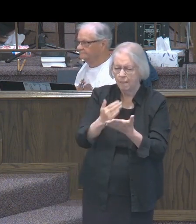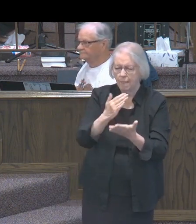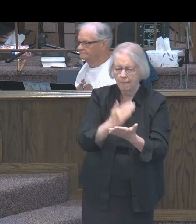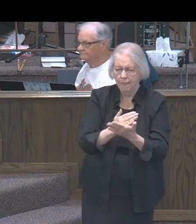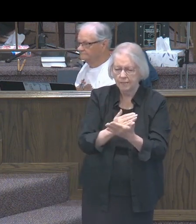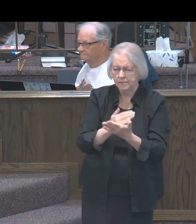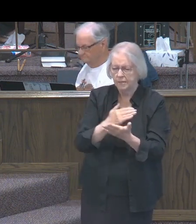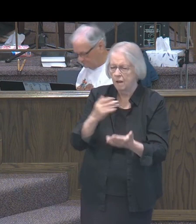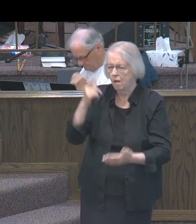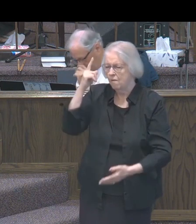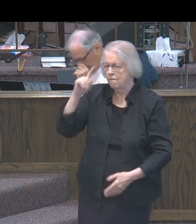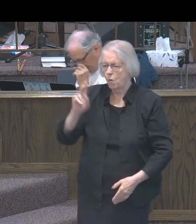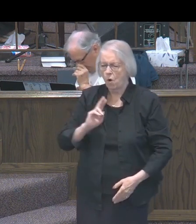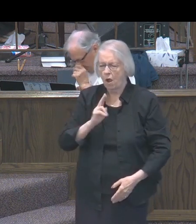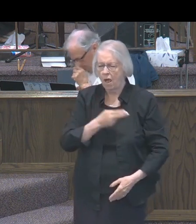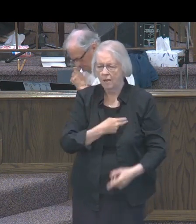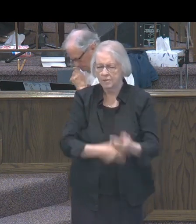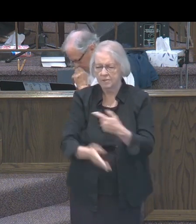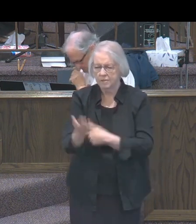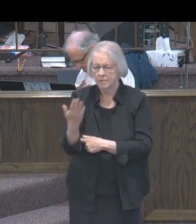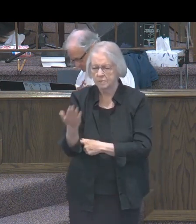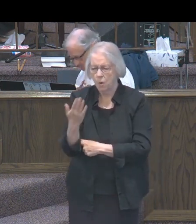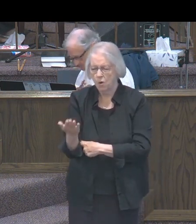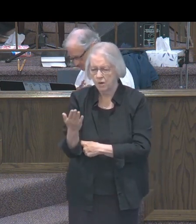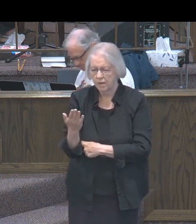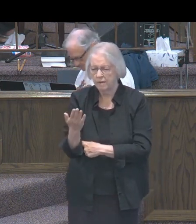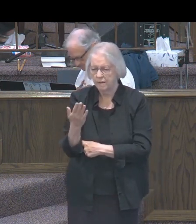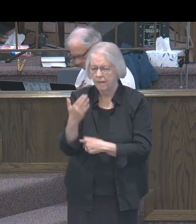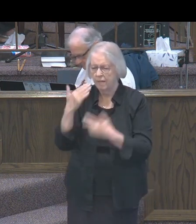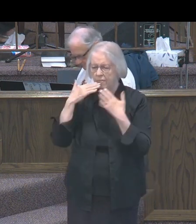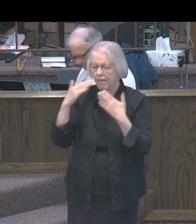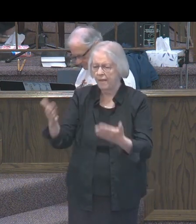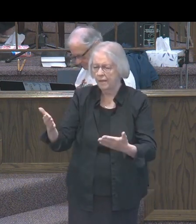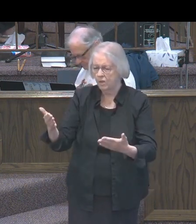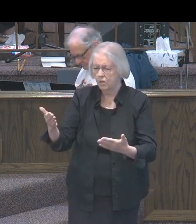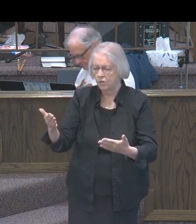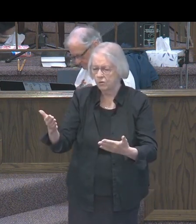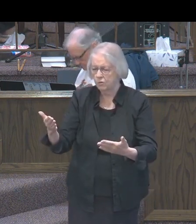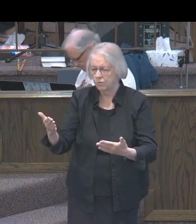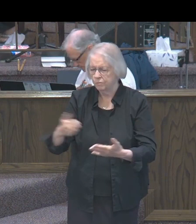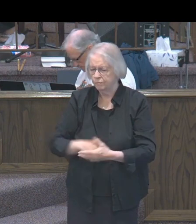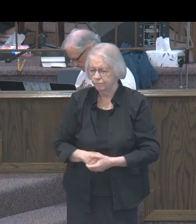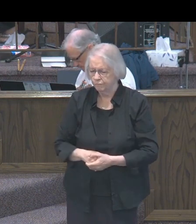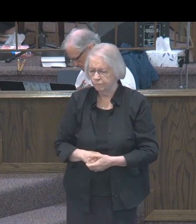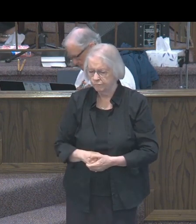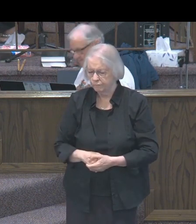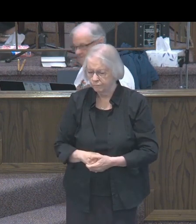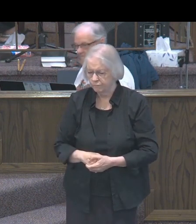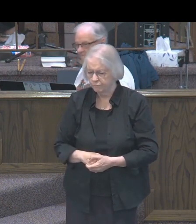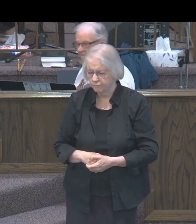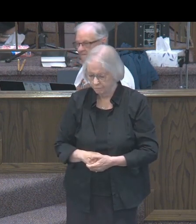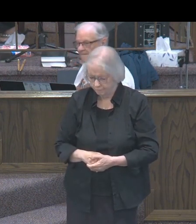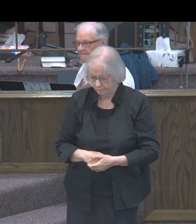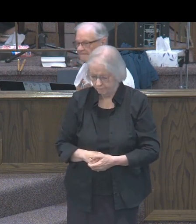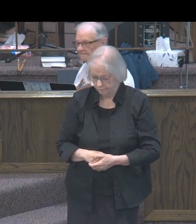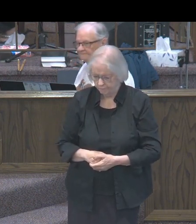God, my prayer this morning, even as I change this last song, ask Rob to sing this song, is because I